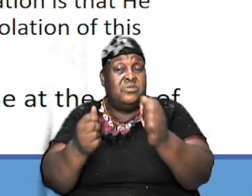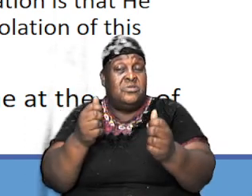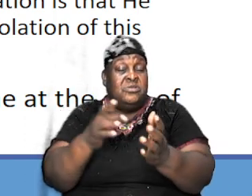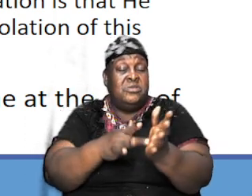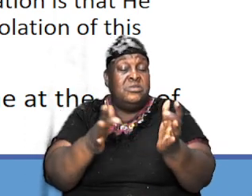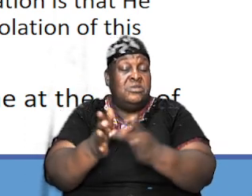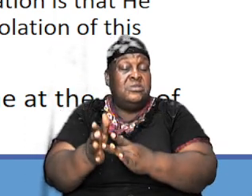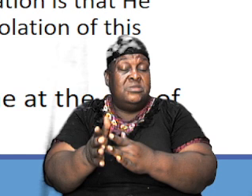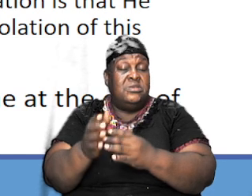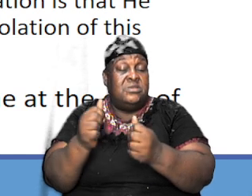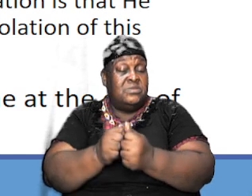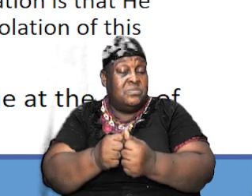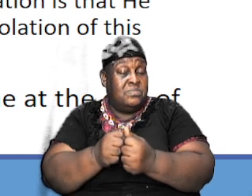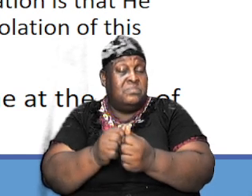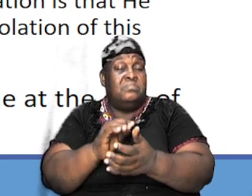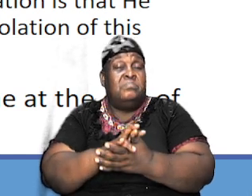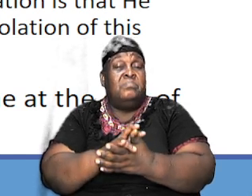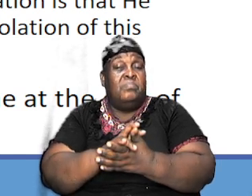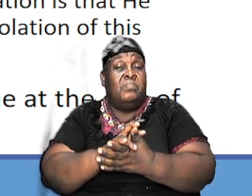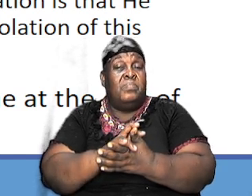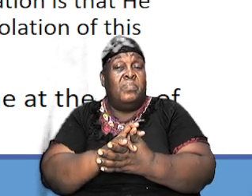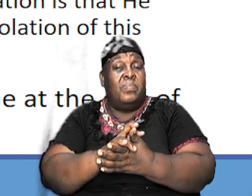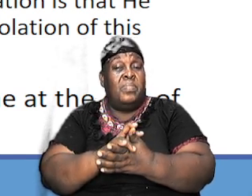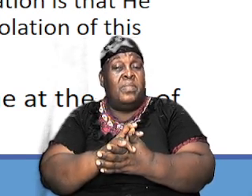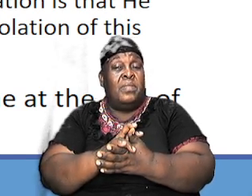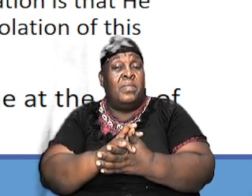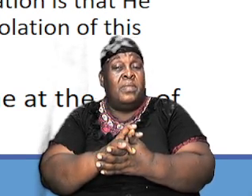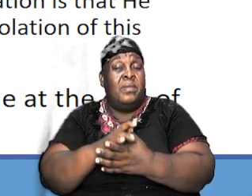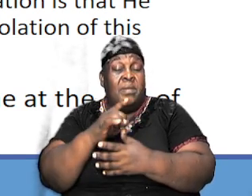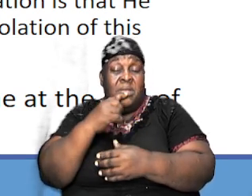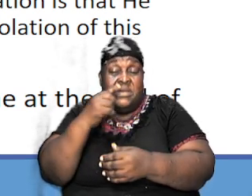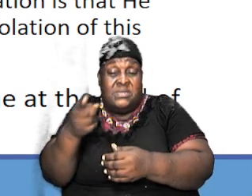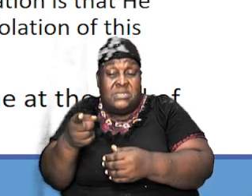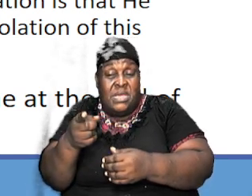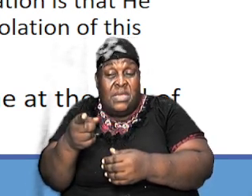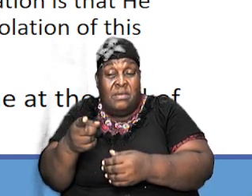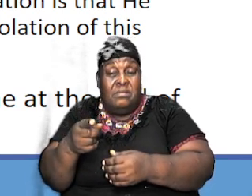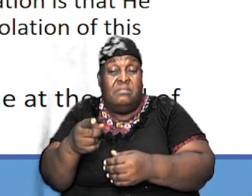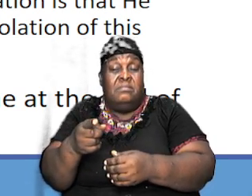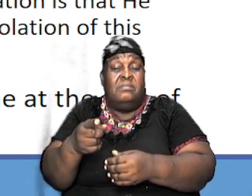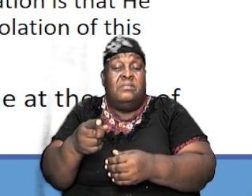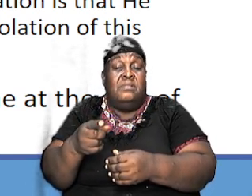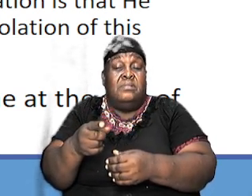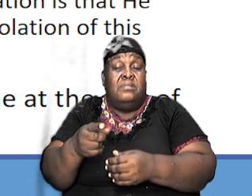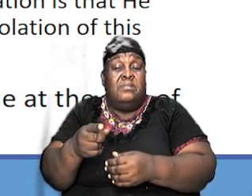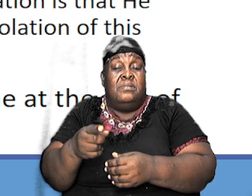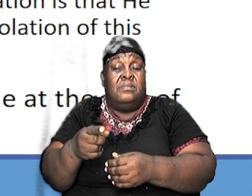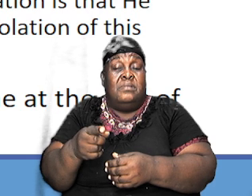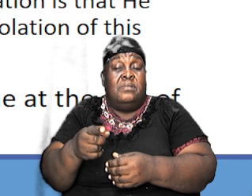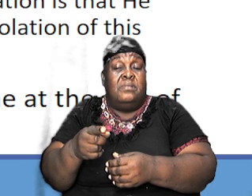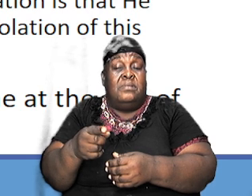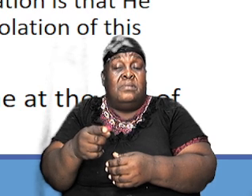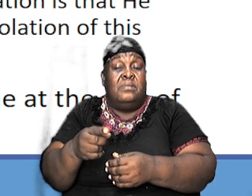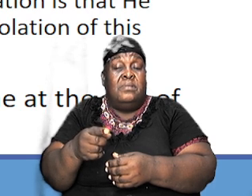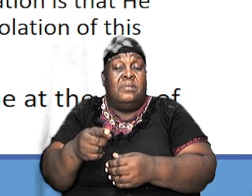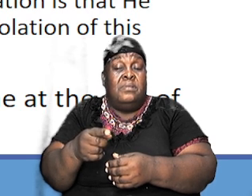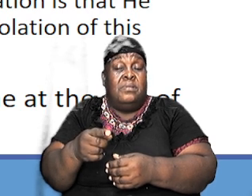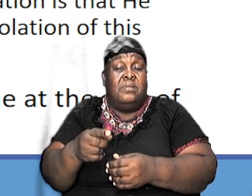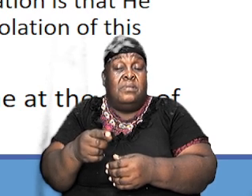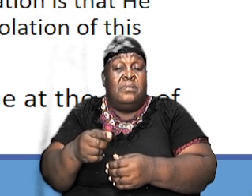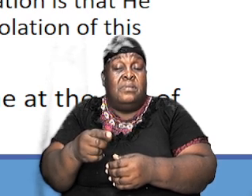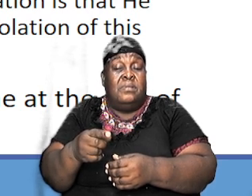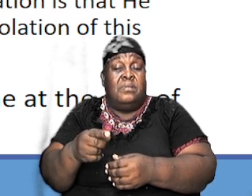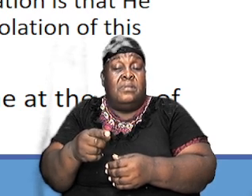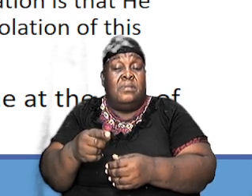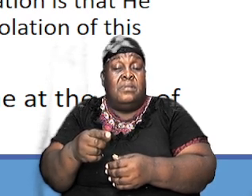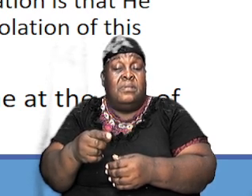came at him with by stating explicitly, you know, and by highlighting